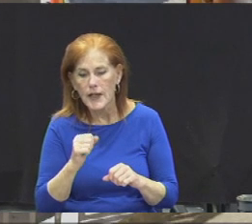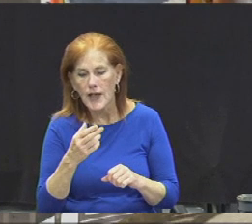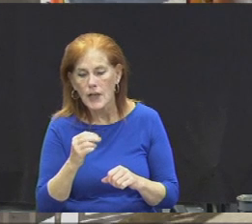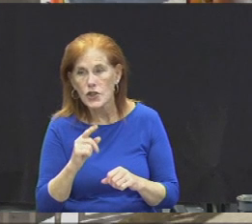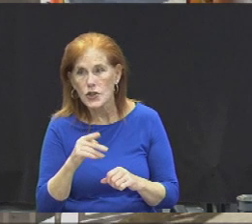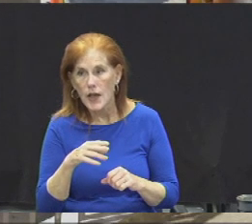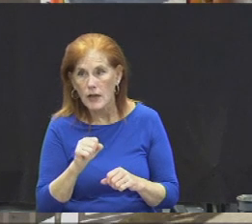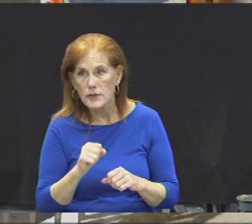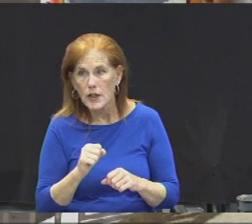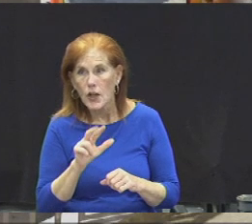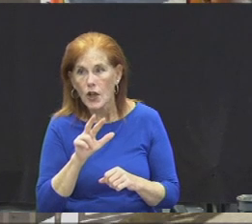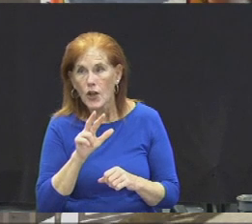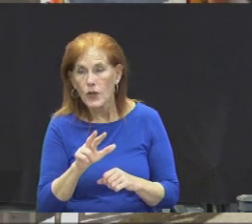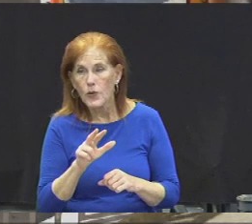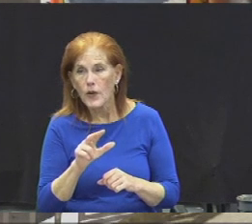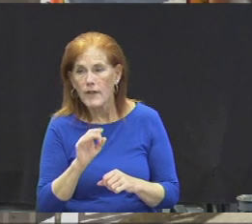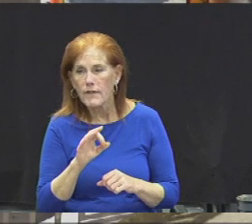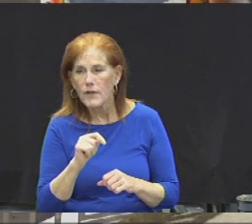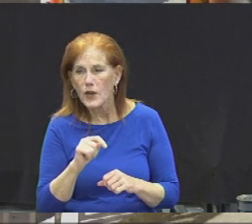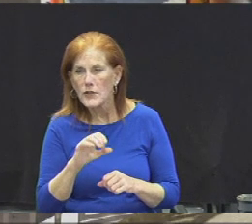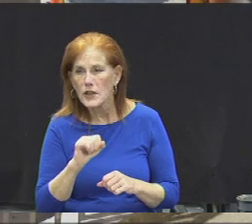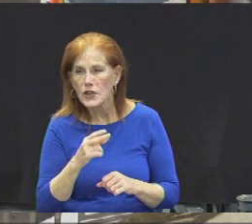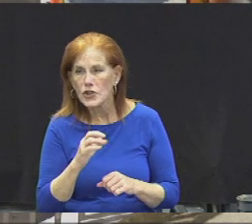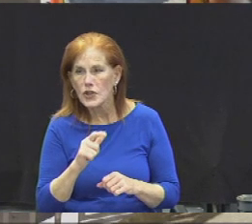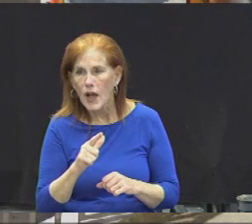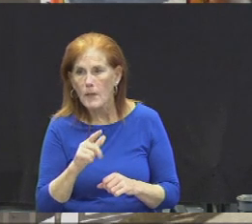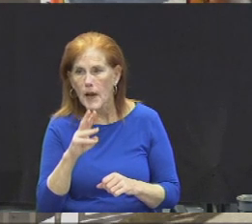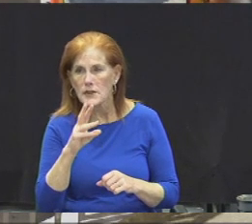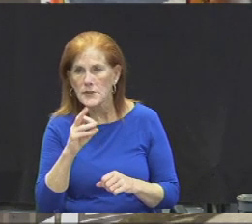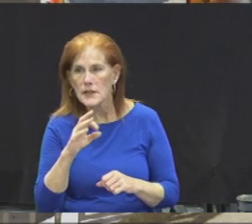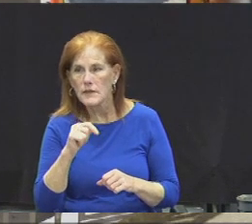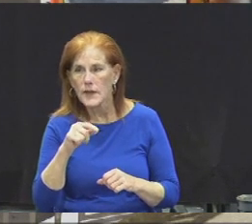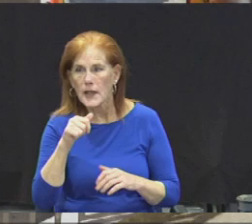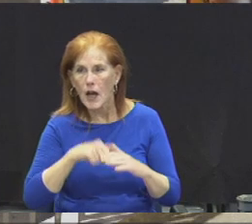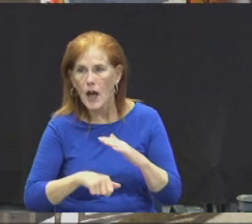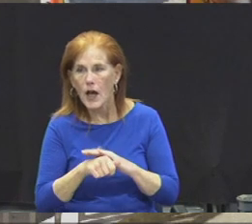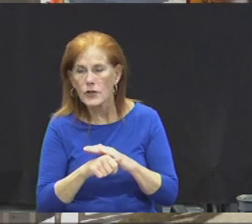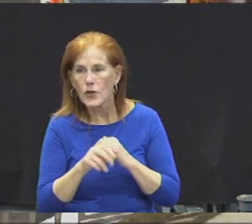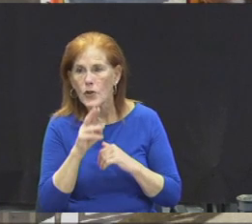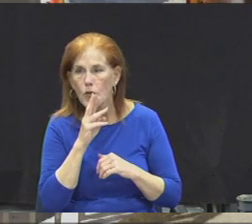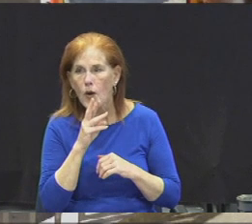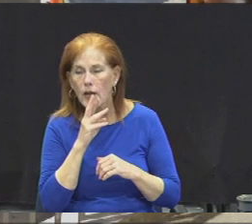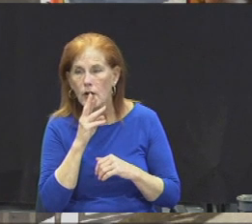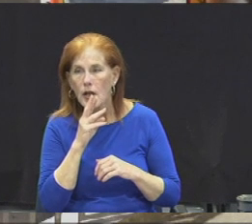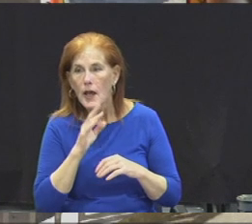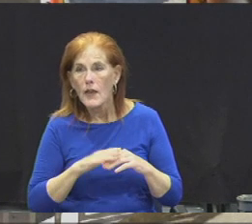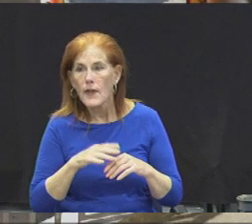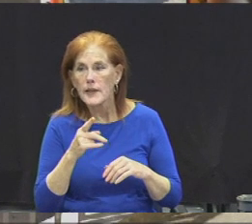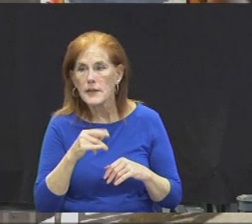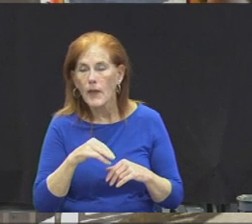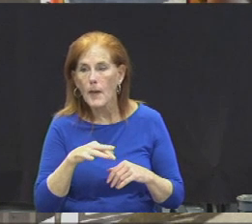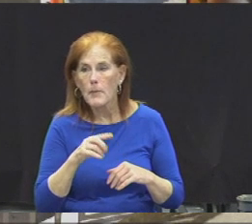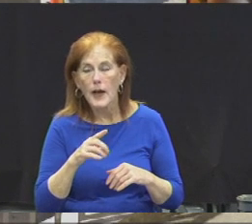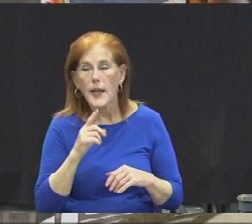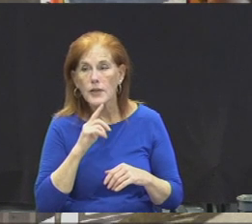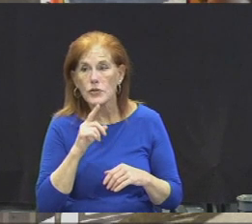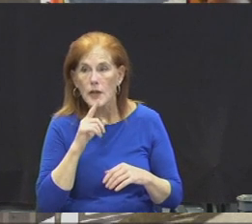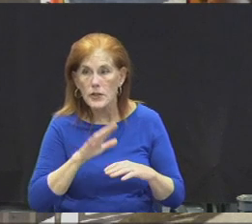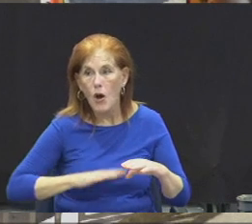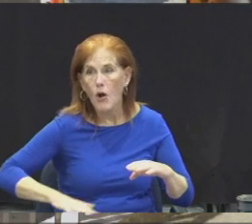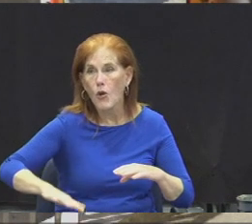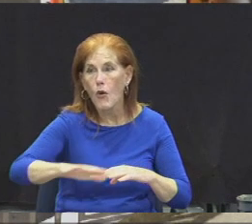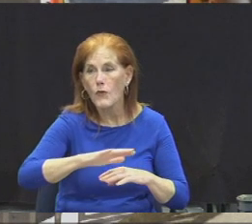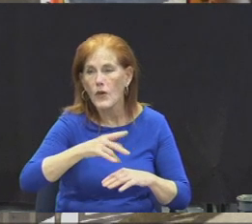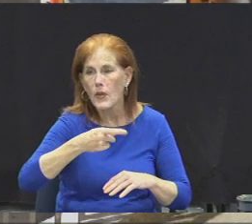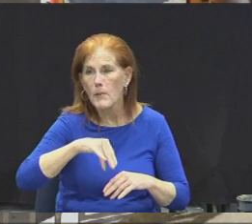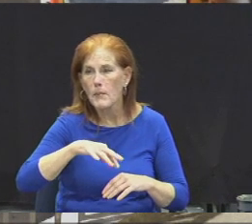a 3-foot shelf that's about 6 inches underneath the water. And that's on the pond side. That's actually around the entirety of the pond